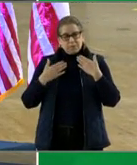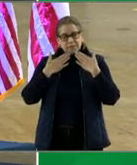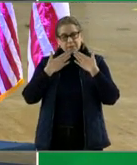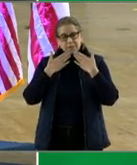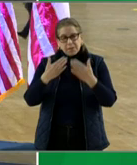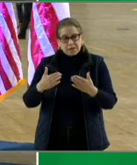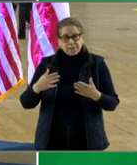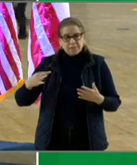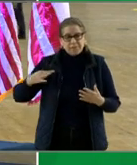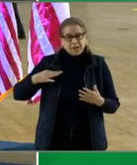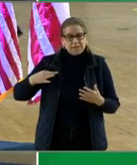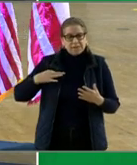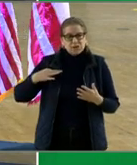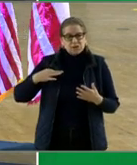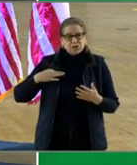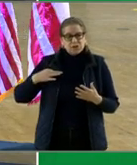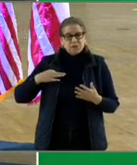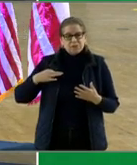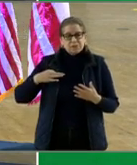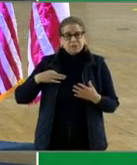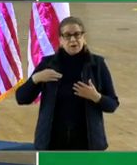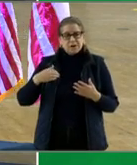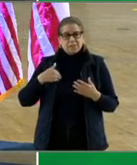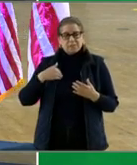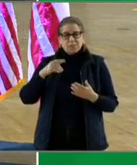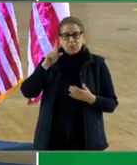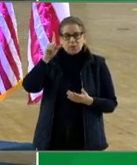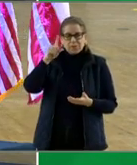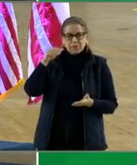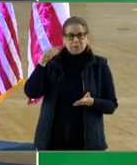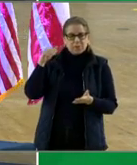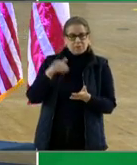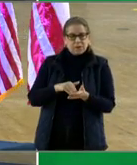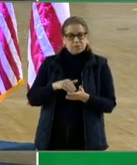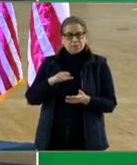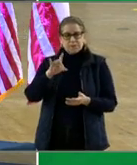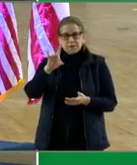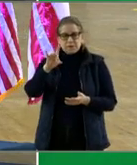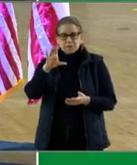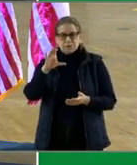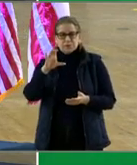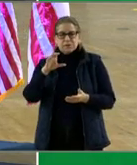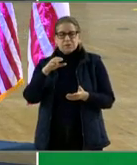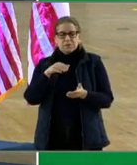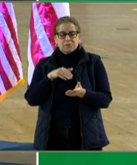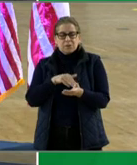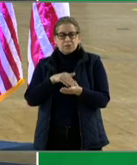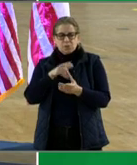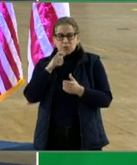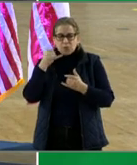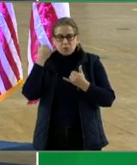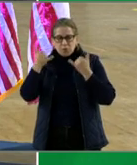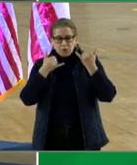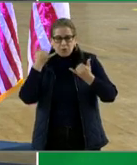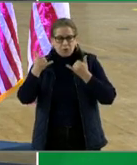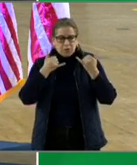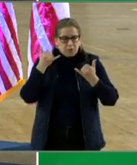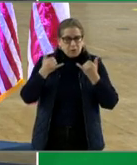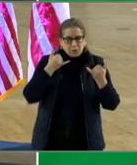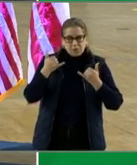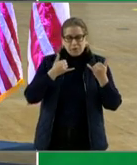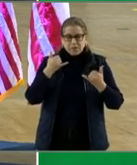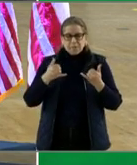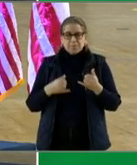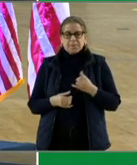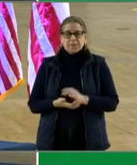night with 1,800 medical professionals that called in to ask questions, and one